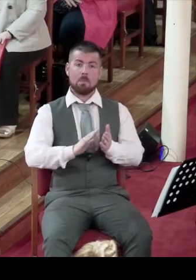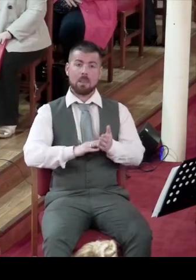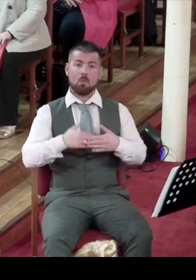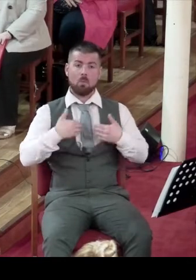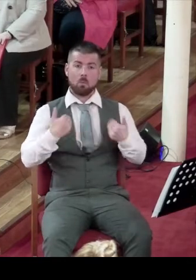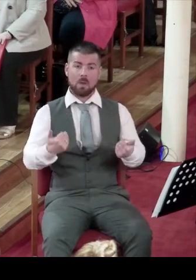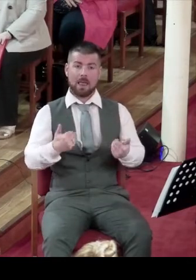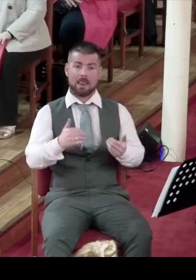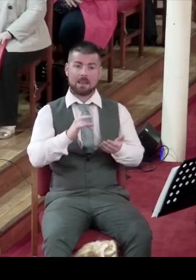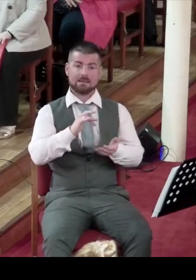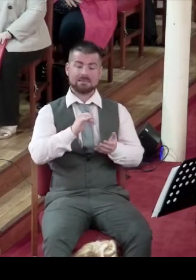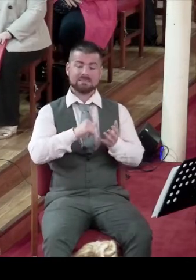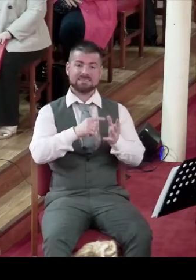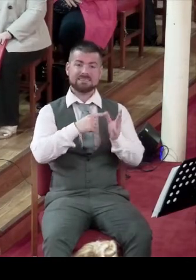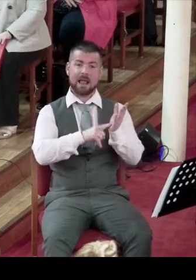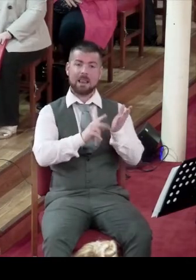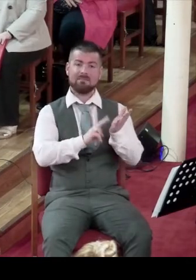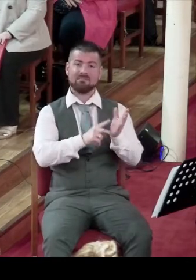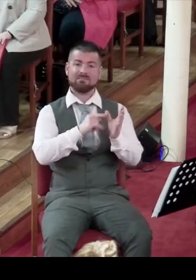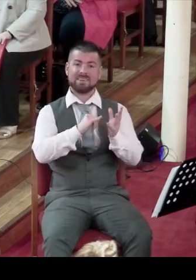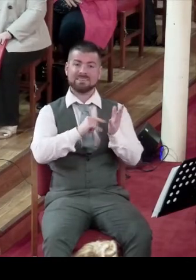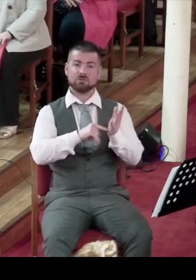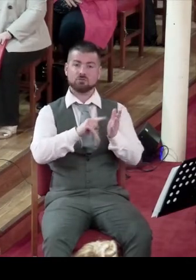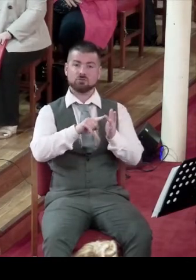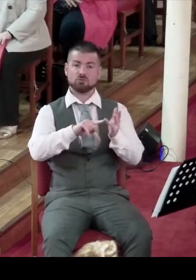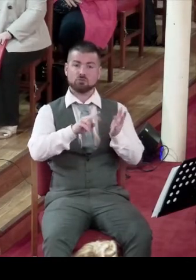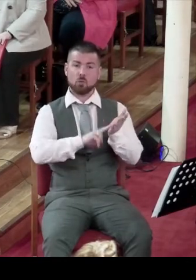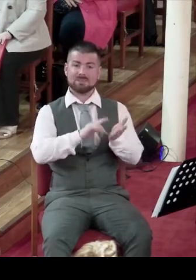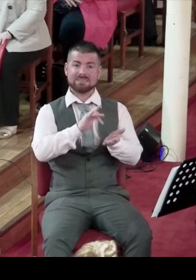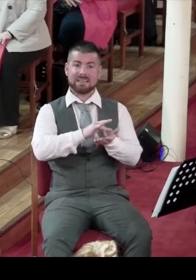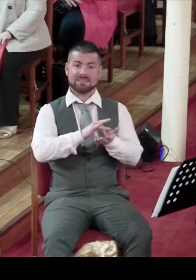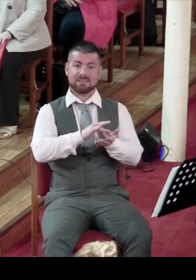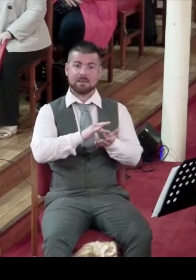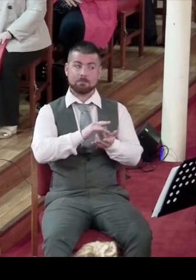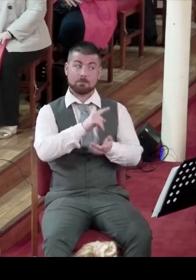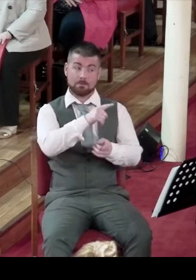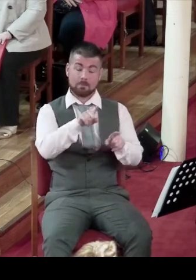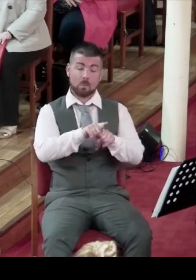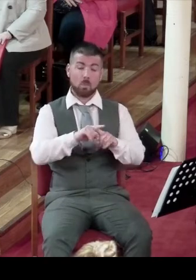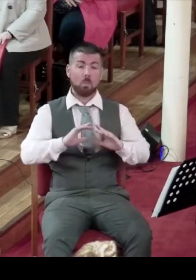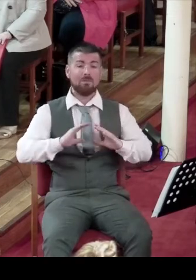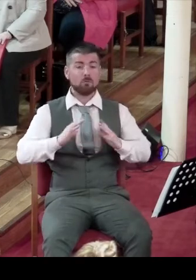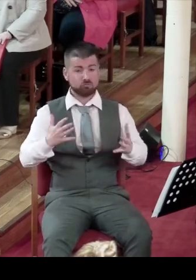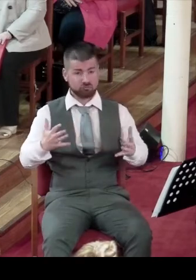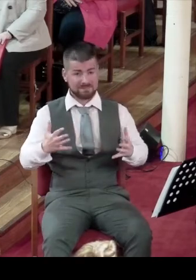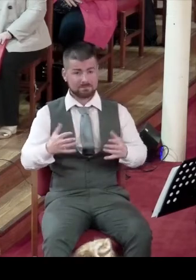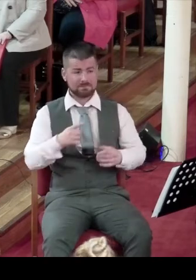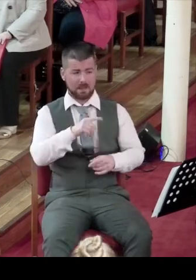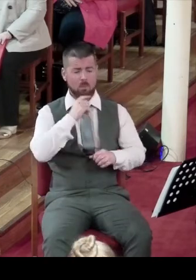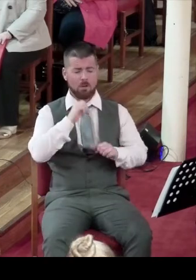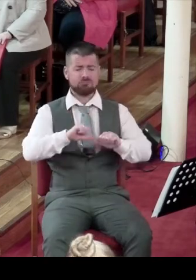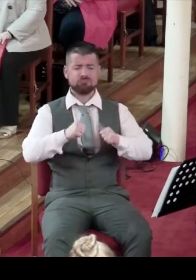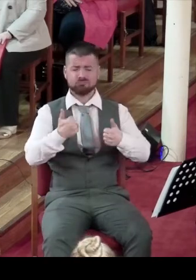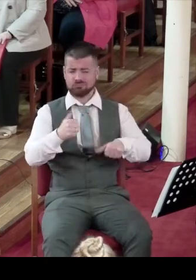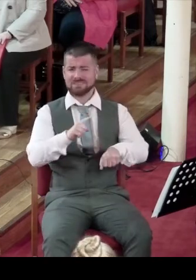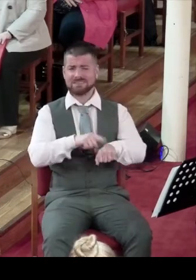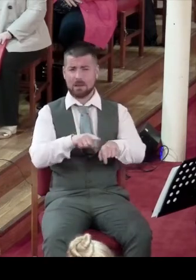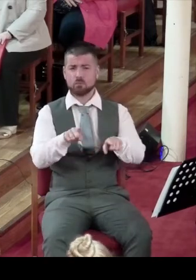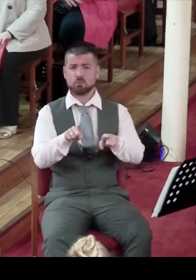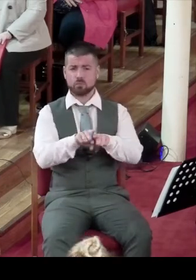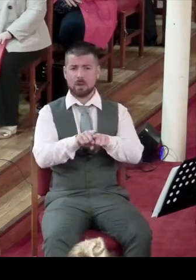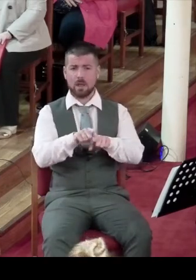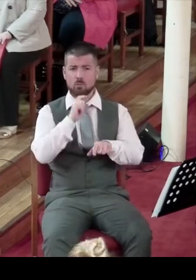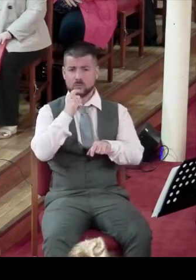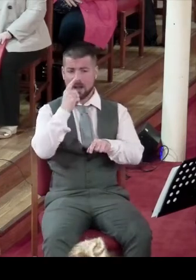Citadel. And again, that's free. You'd be welcome to go along to that. I think that'll be a tremendous time for those who are